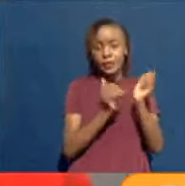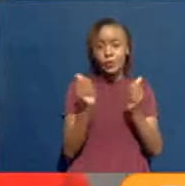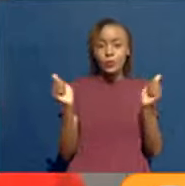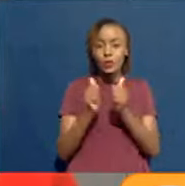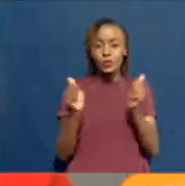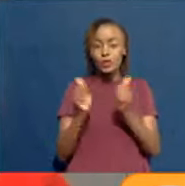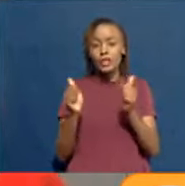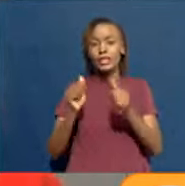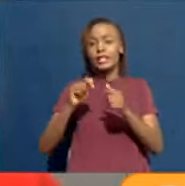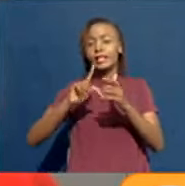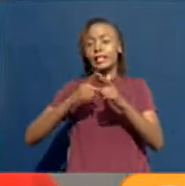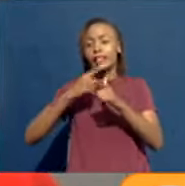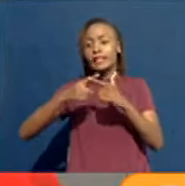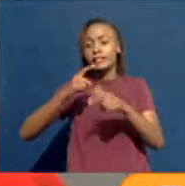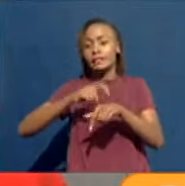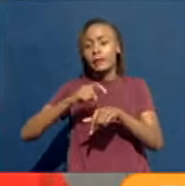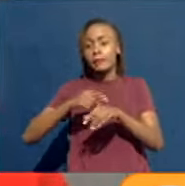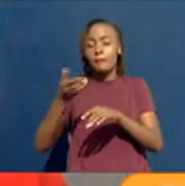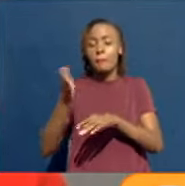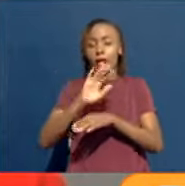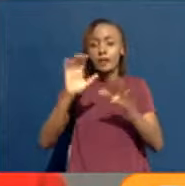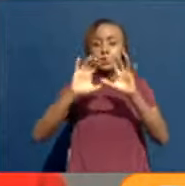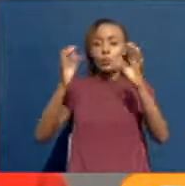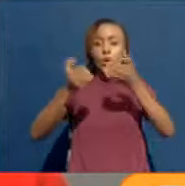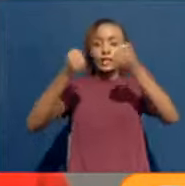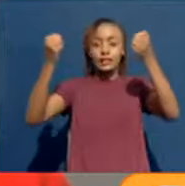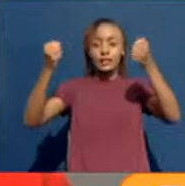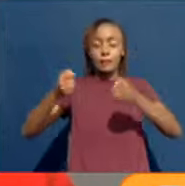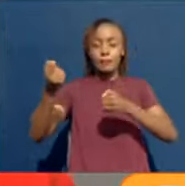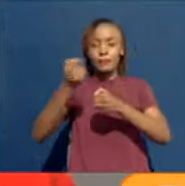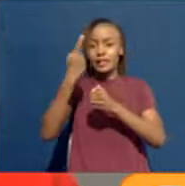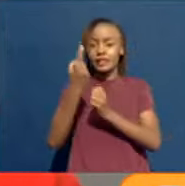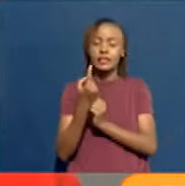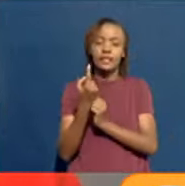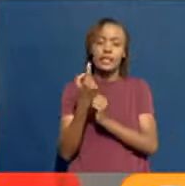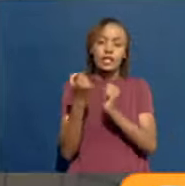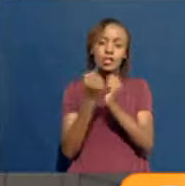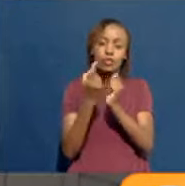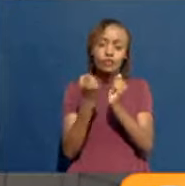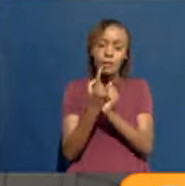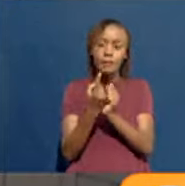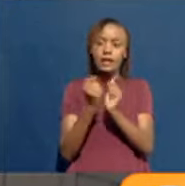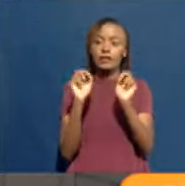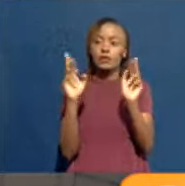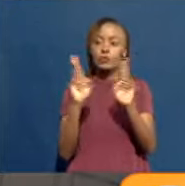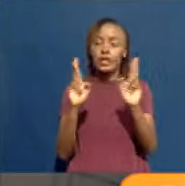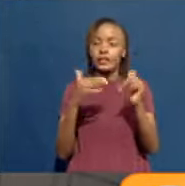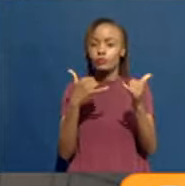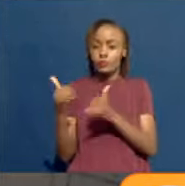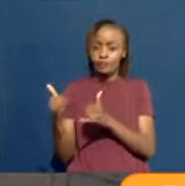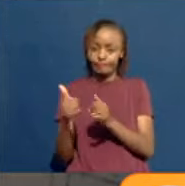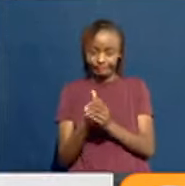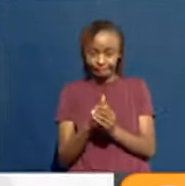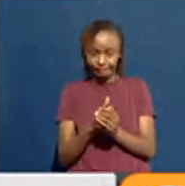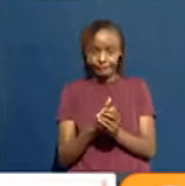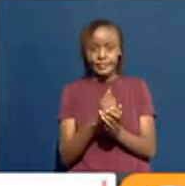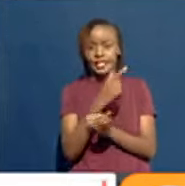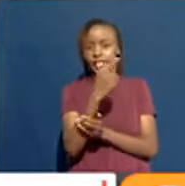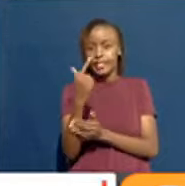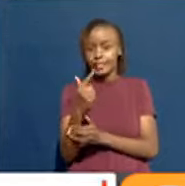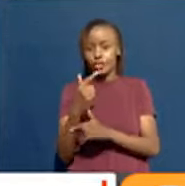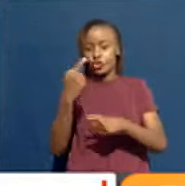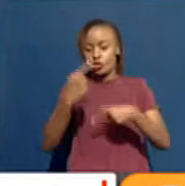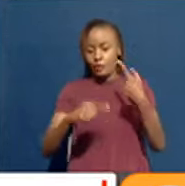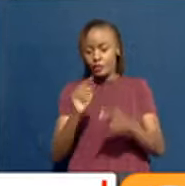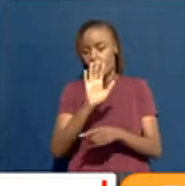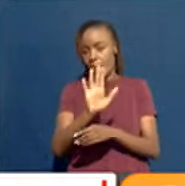that tukikuja World Cup qualifiers in November then tutakuwa tuko ready. Every match has its own story. Importance for